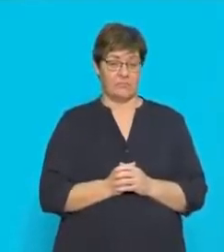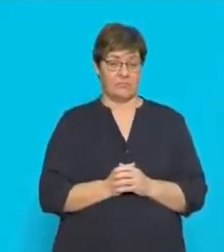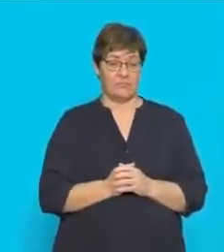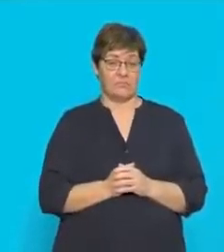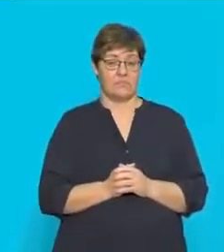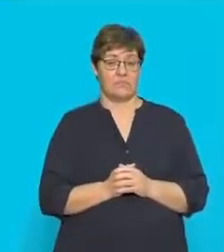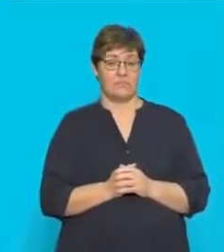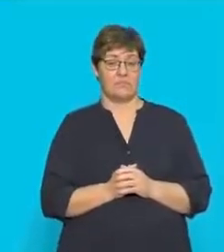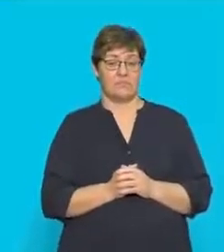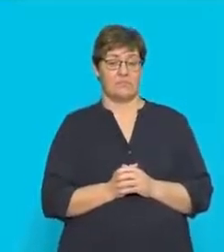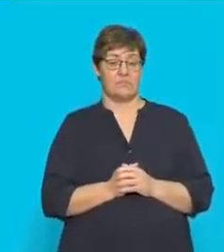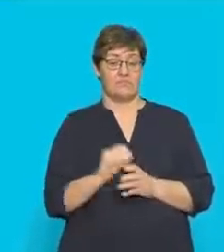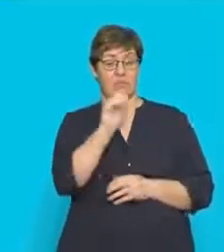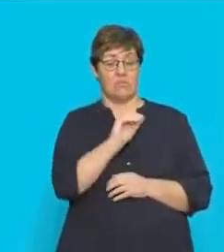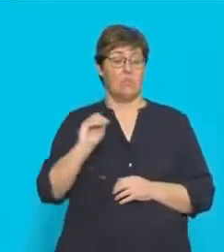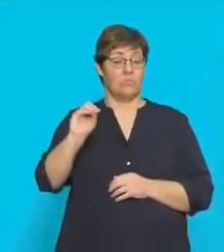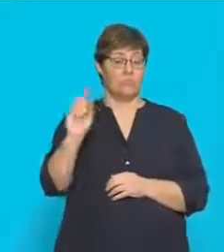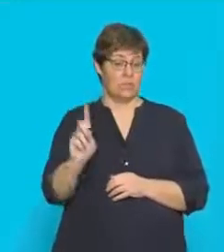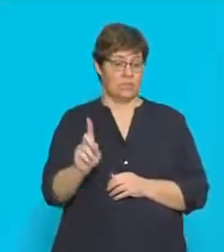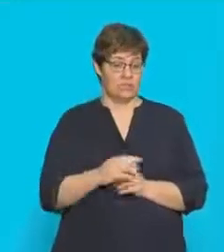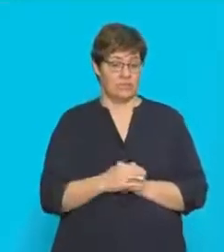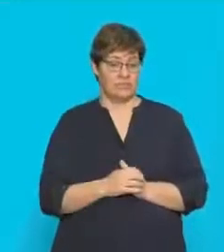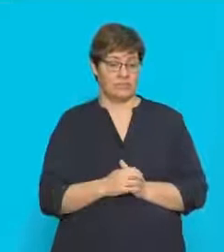to our calculator and see what we have to put in.